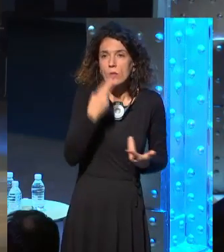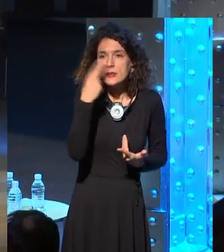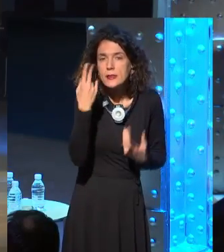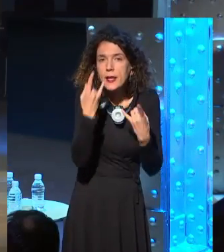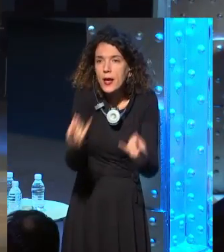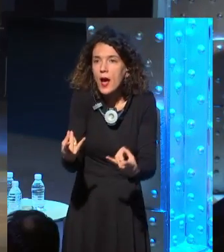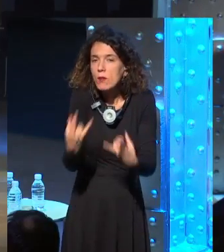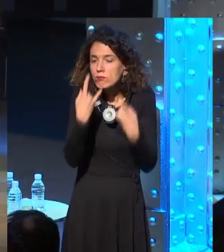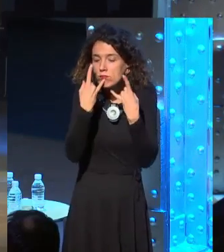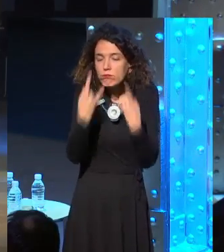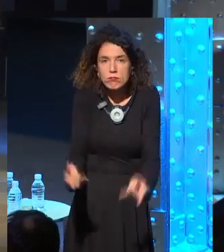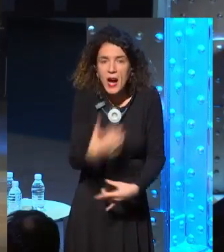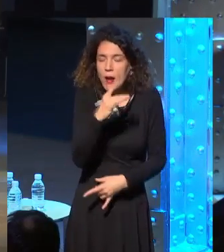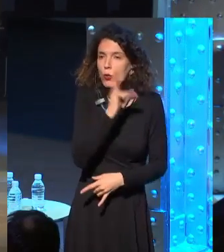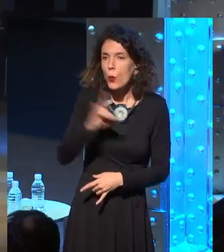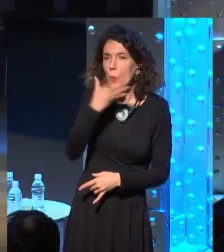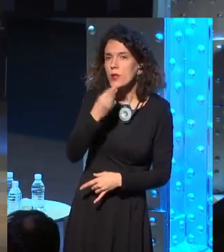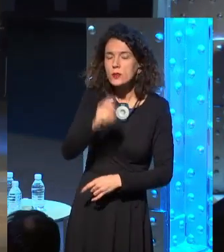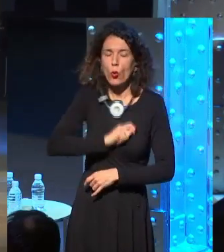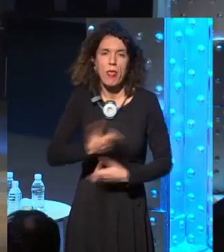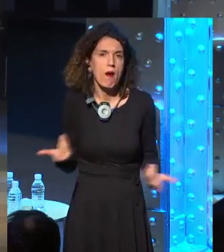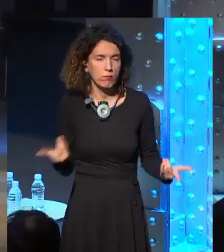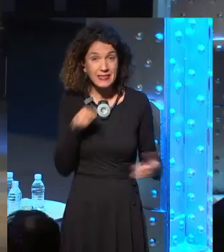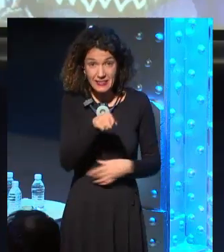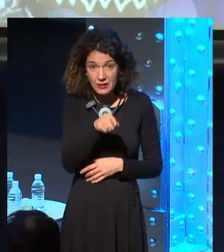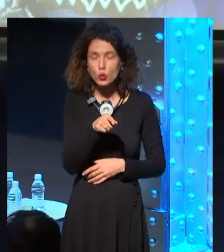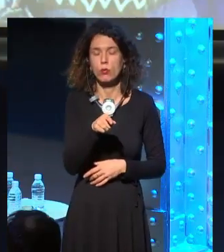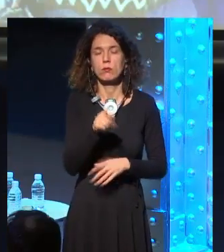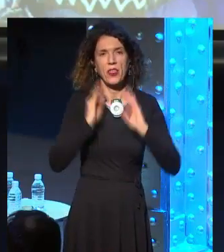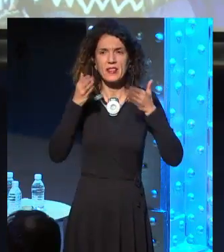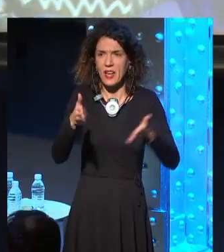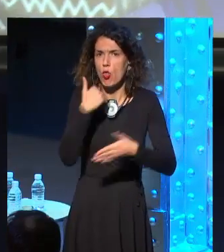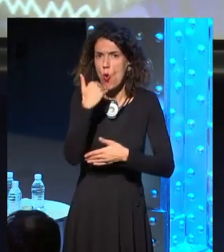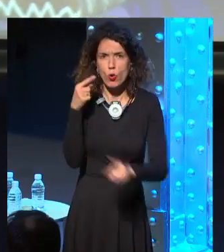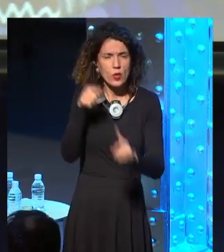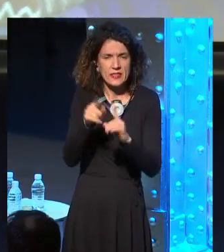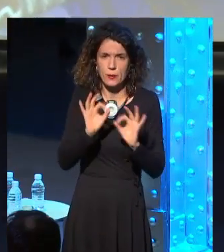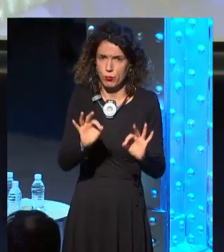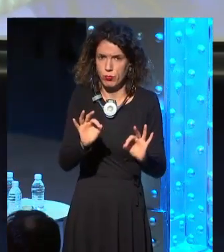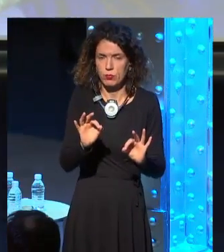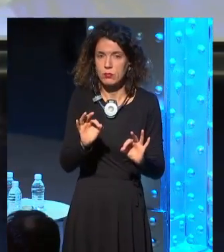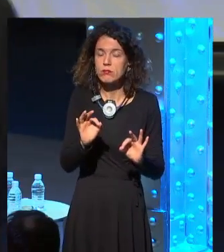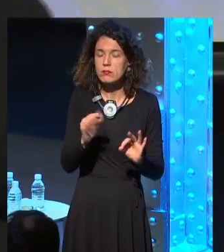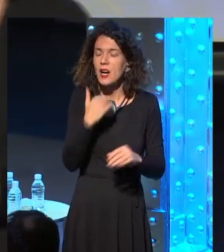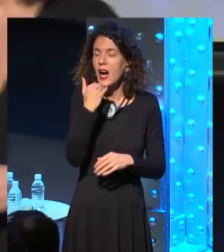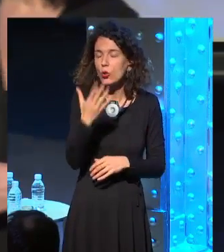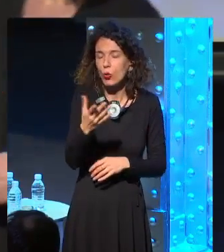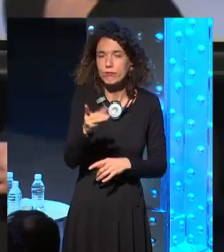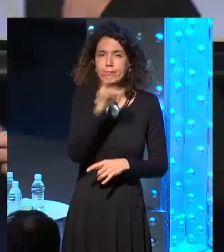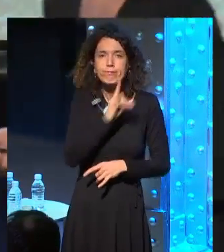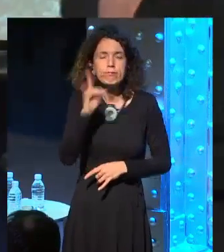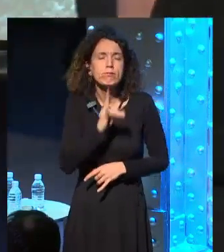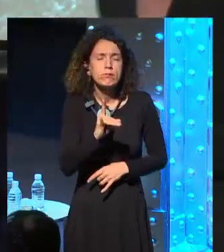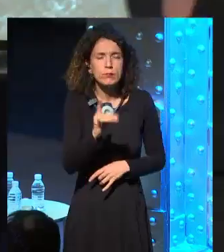fascinated, engrossed in something, really, really fascinated.